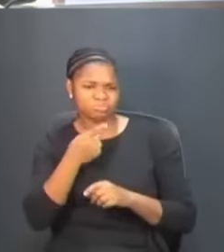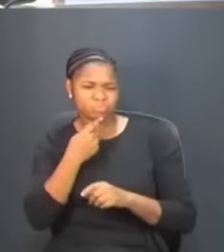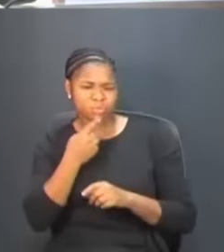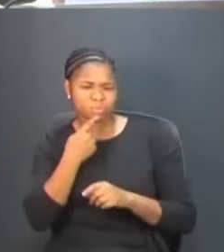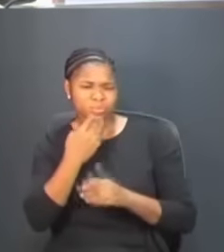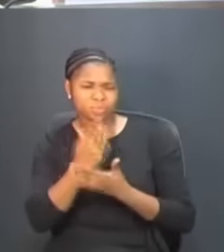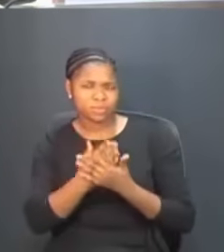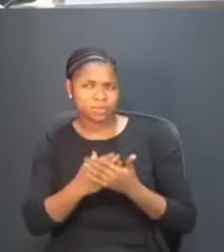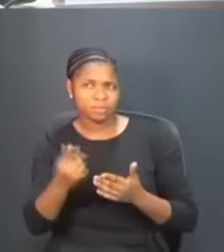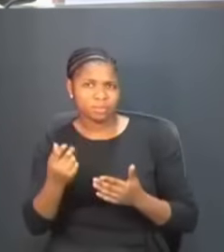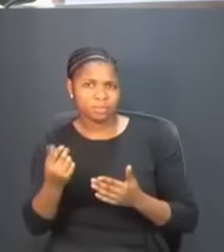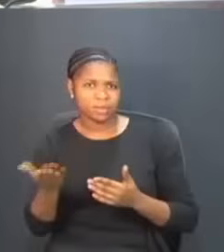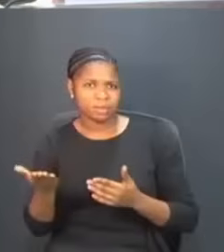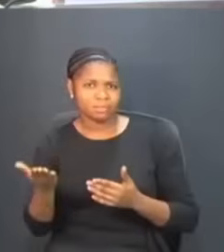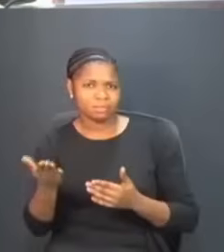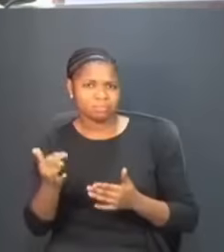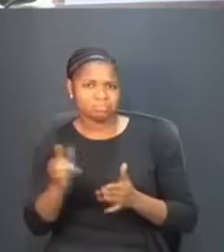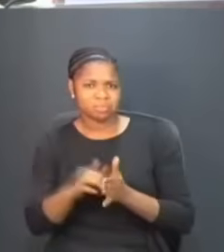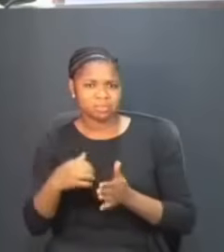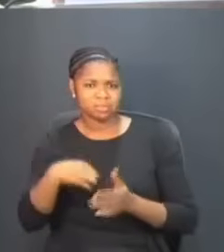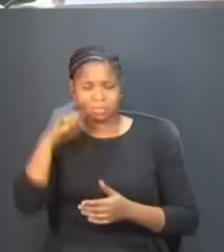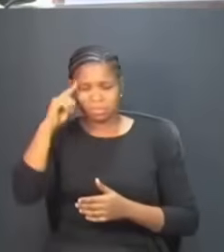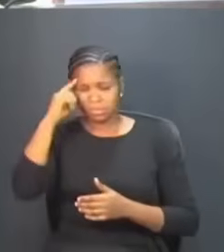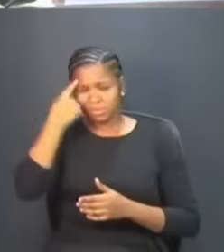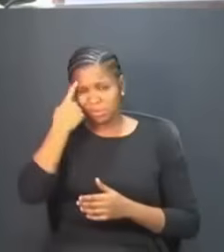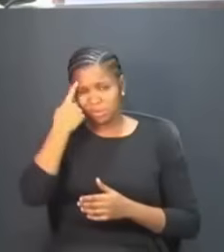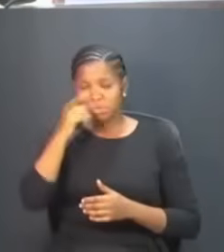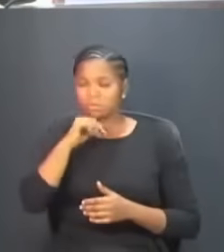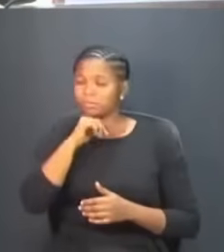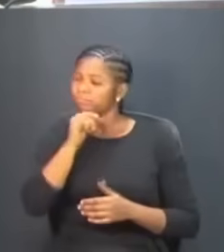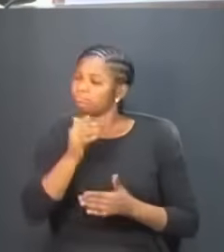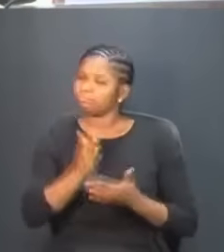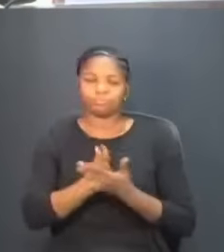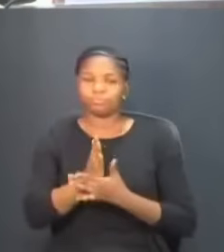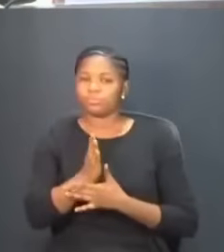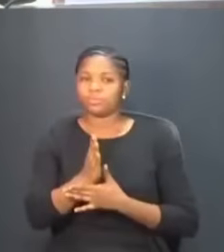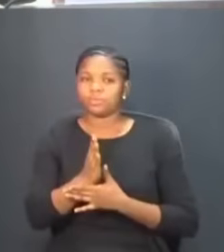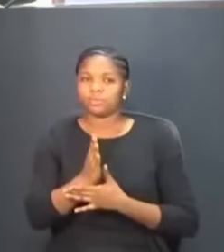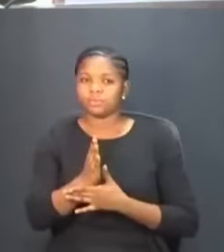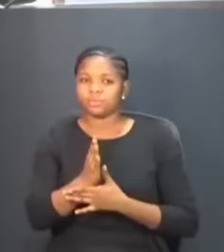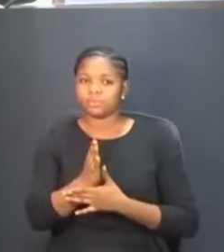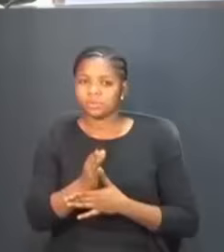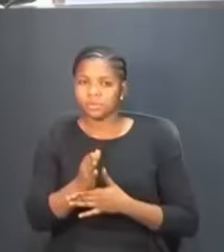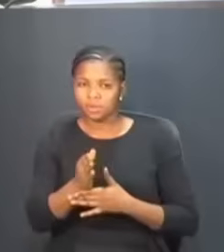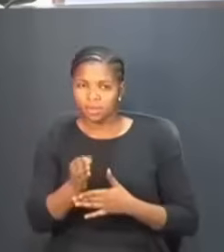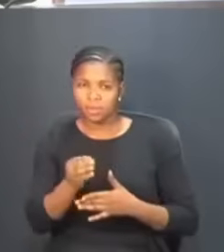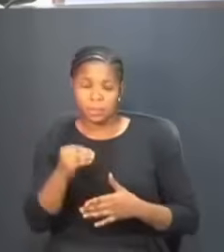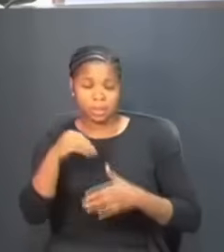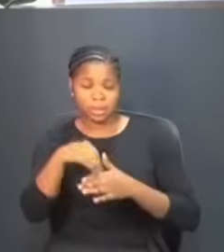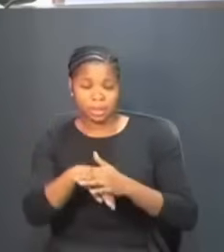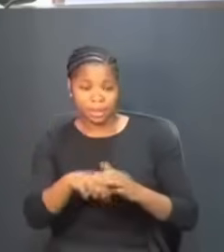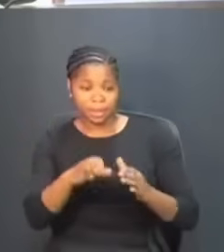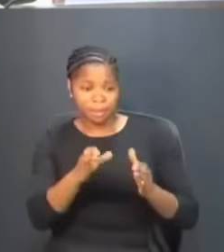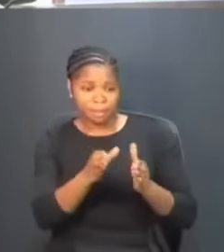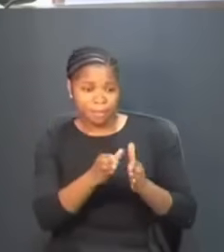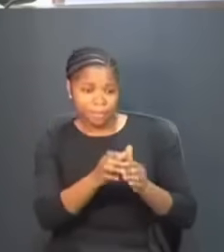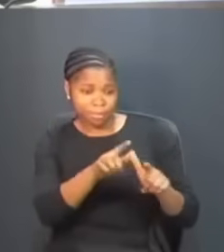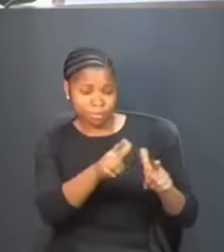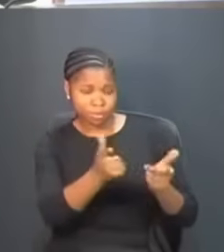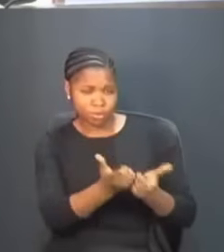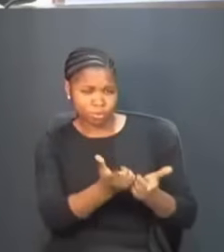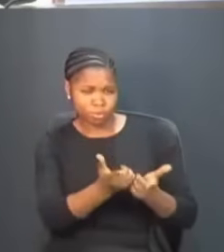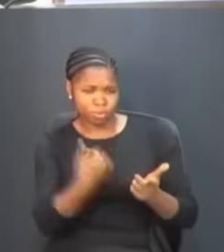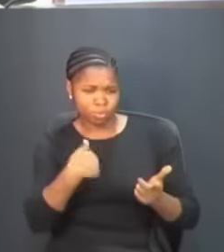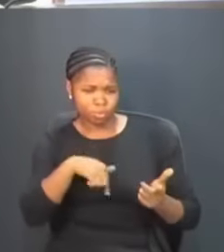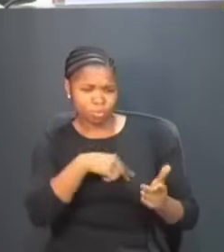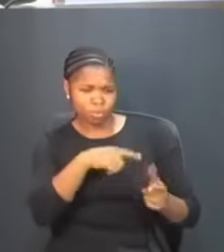and that he should withdraw that. He said, even in minority, we cannot even agree.